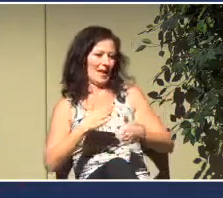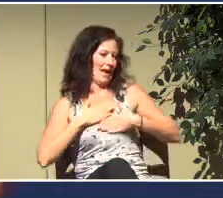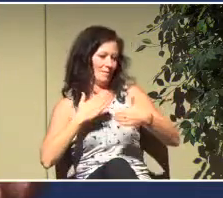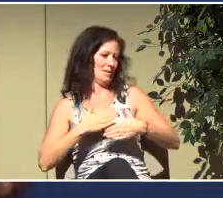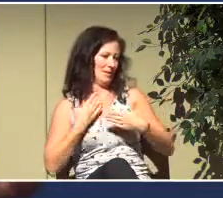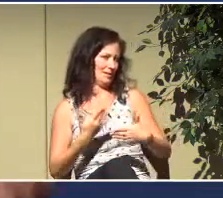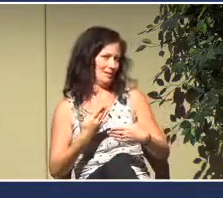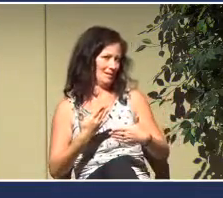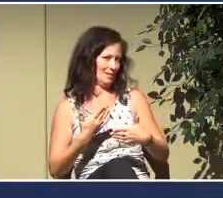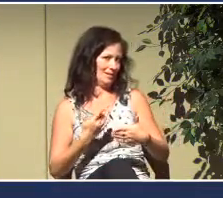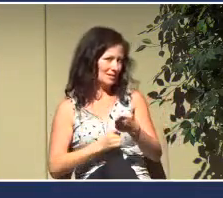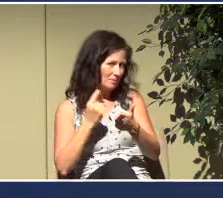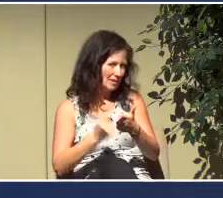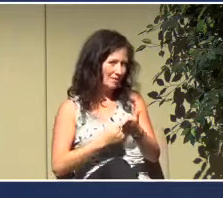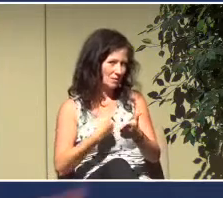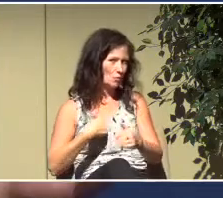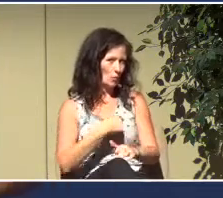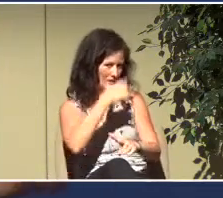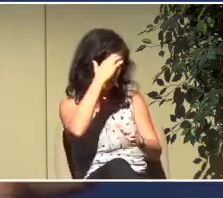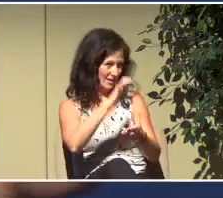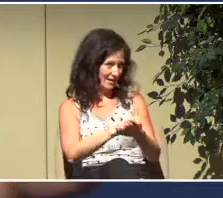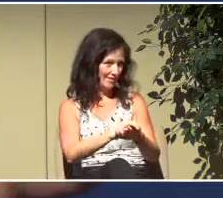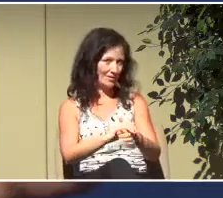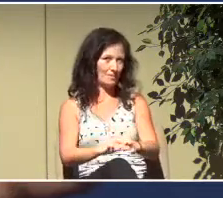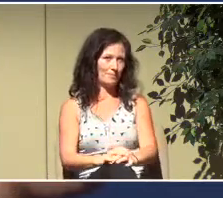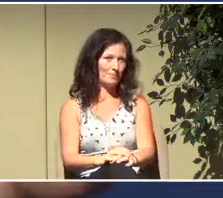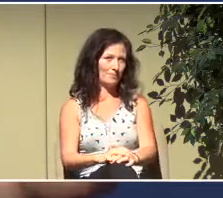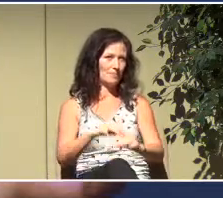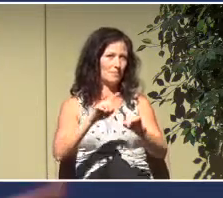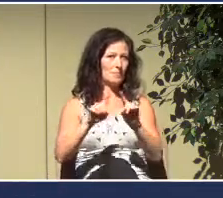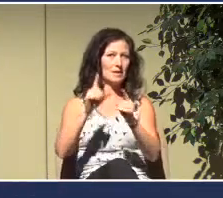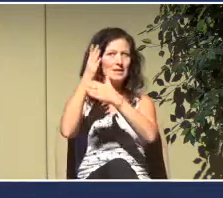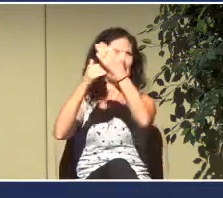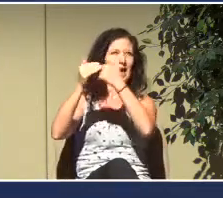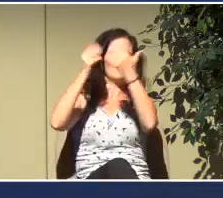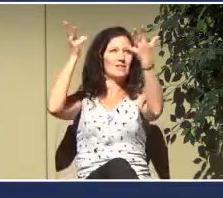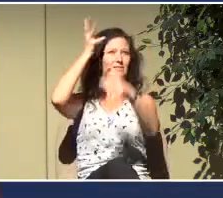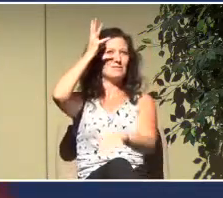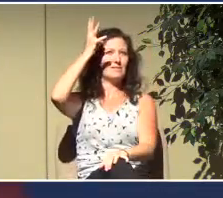So now I ask, though, what kind of father is our Heavenly Father really?